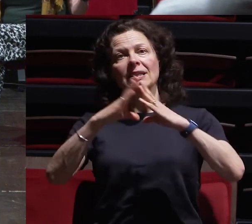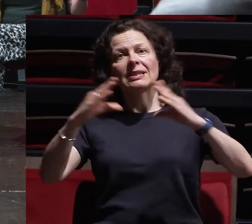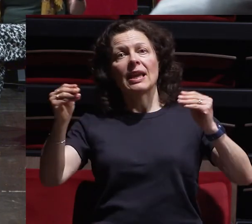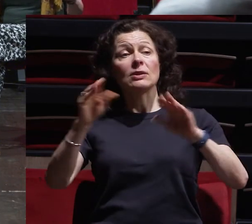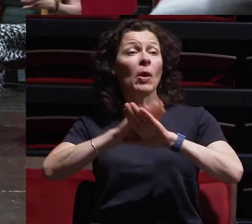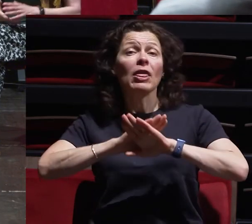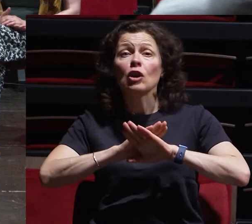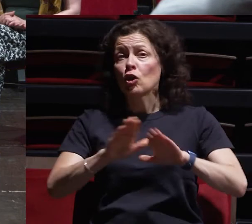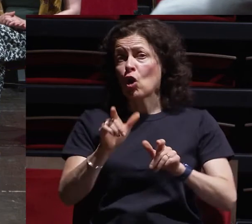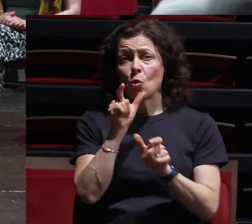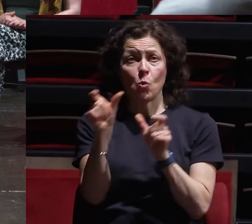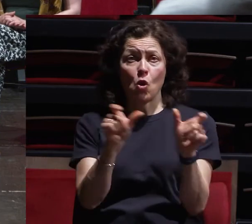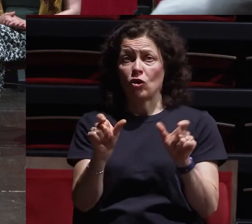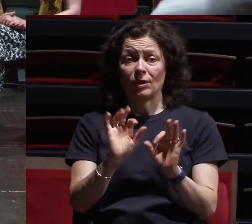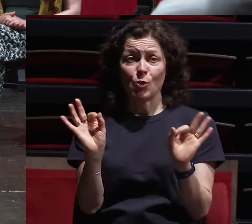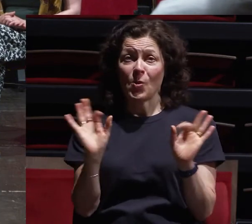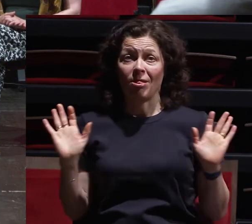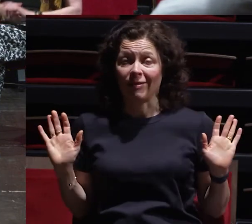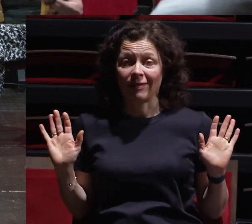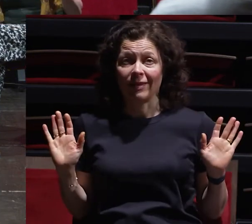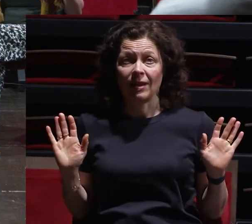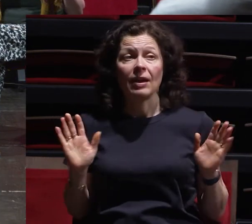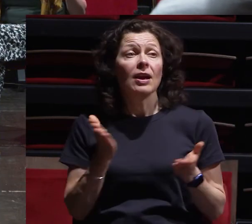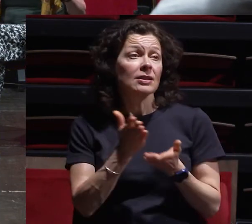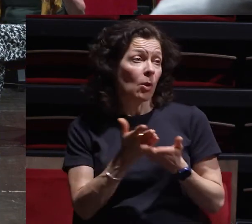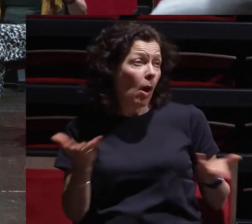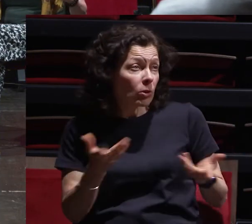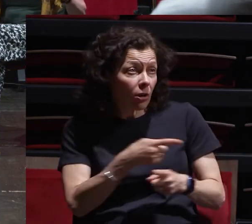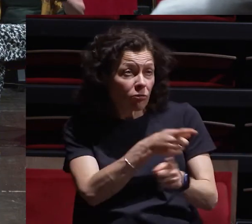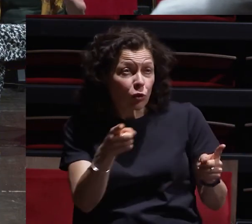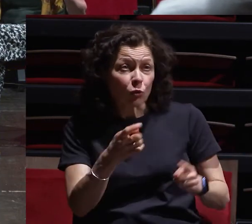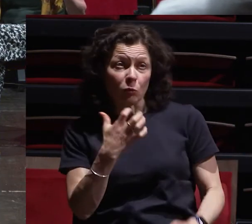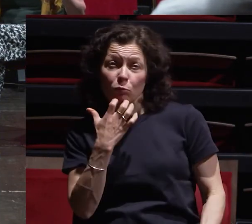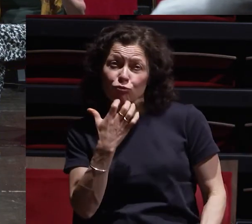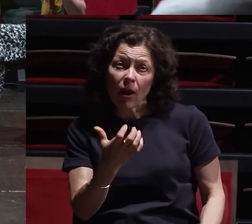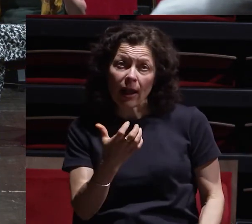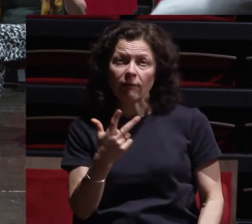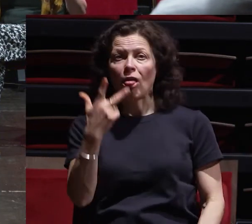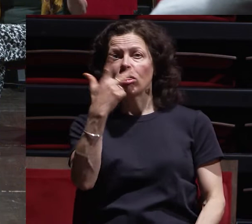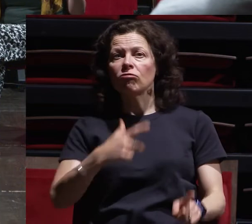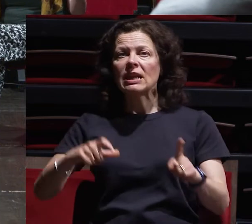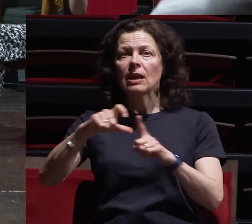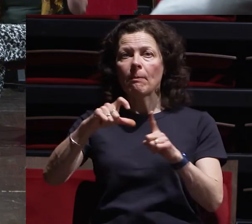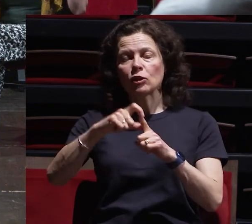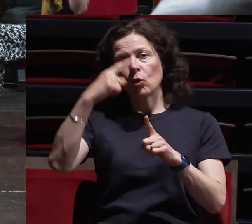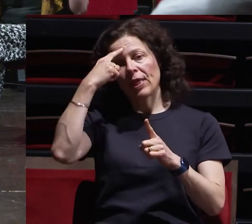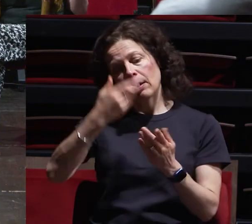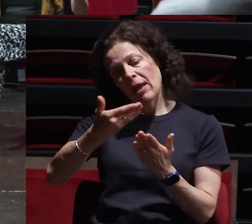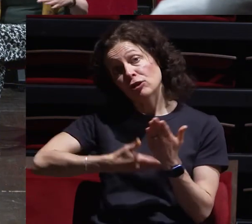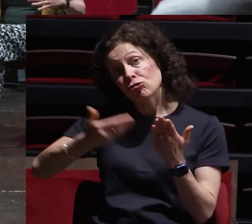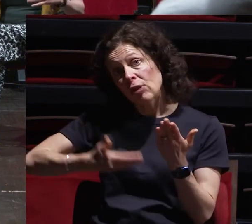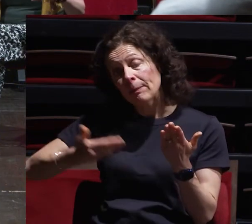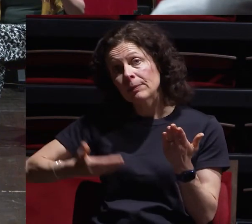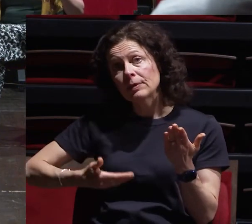at all. I think that's really exciting. And I really encourage you to be as brave and three-dimensional in